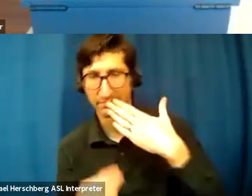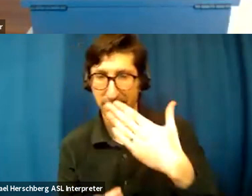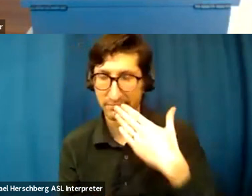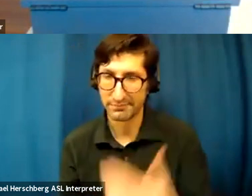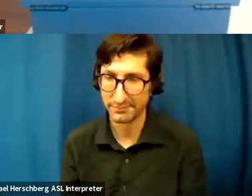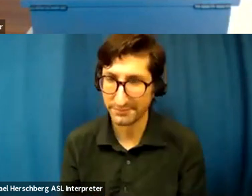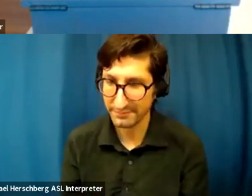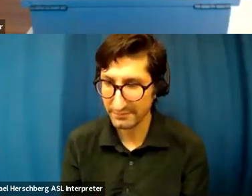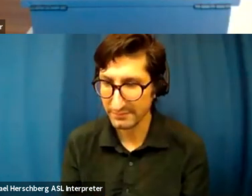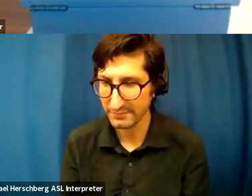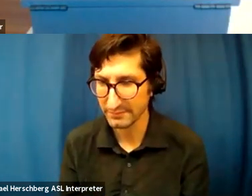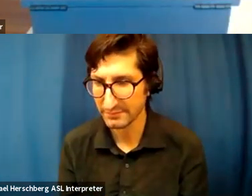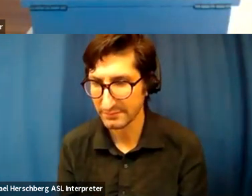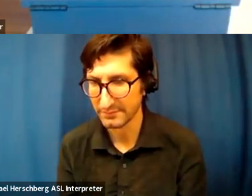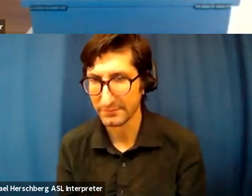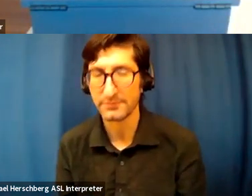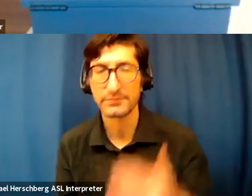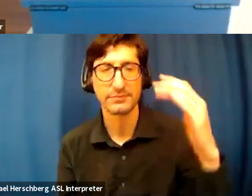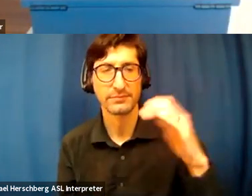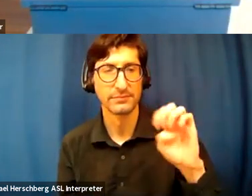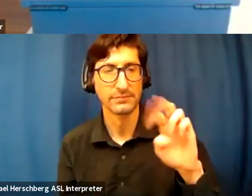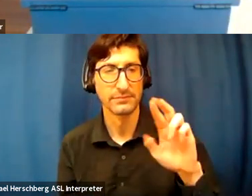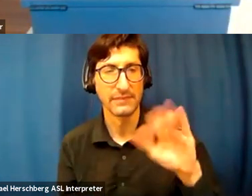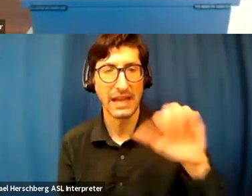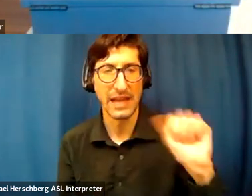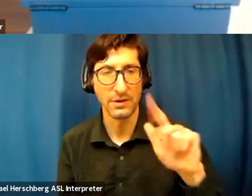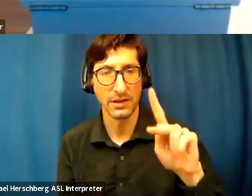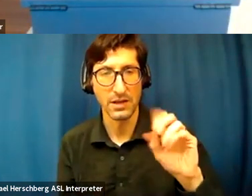Thank you. Our next speaker is Erica Kuka.